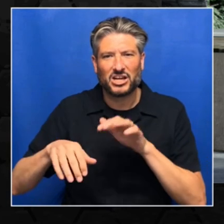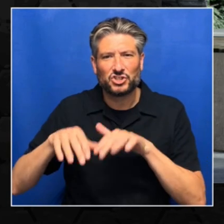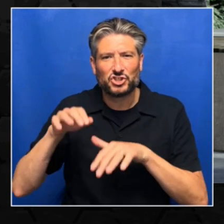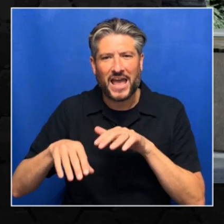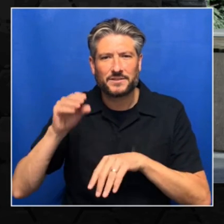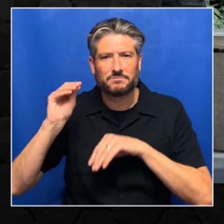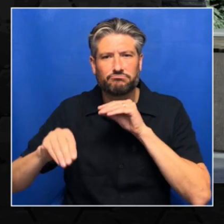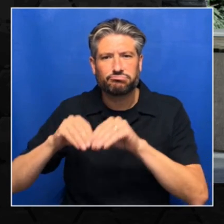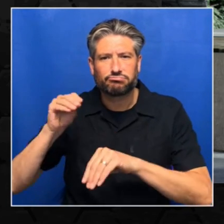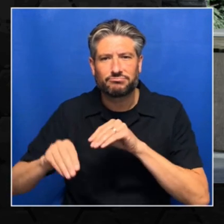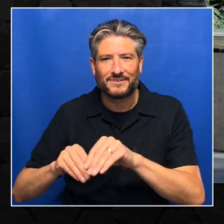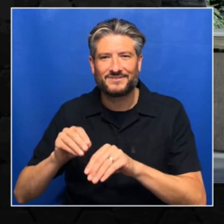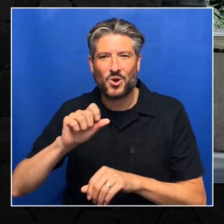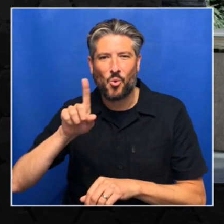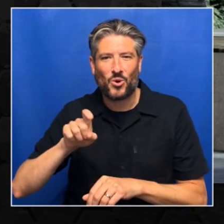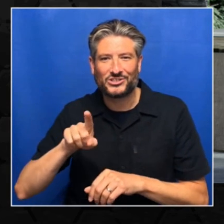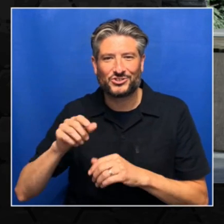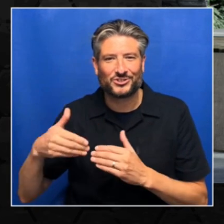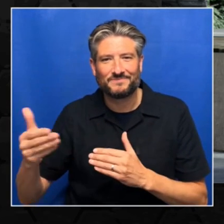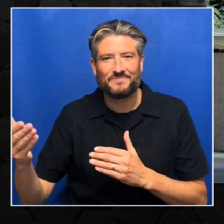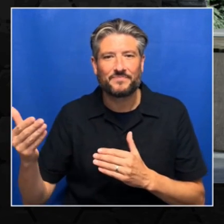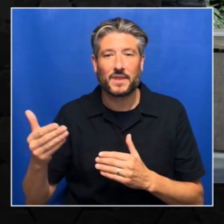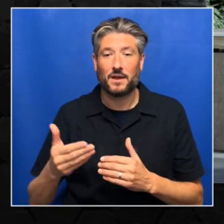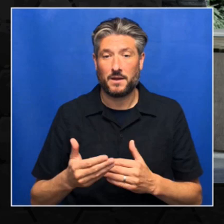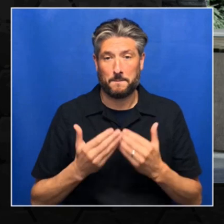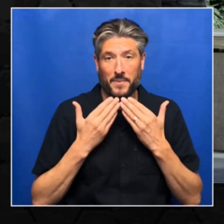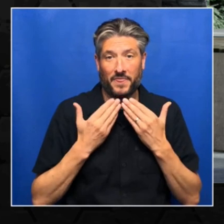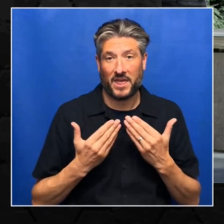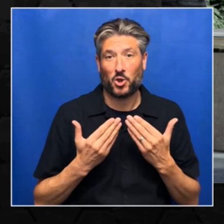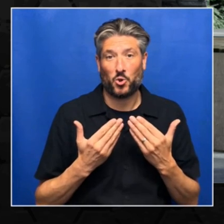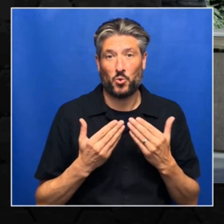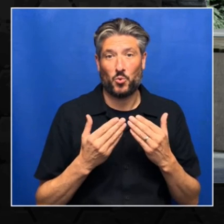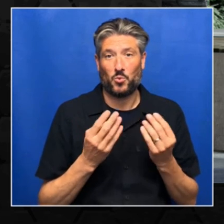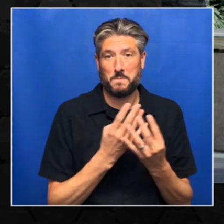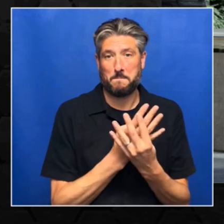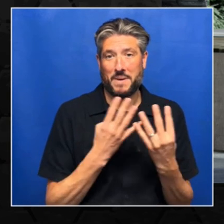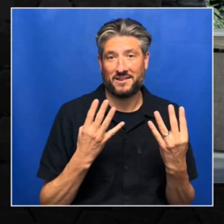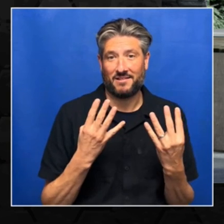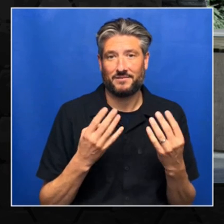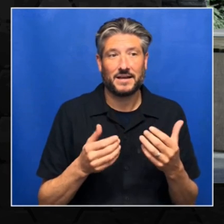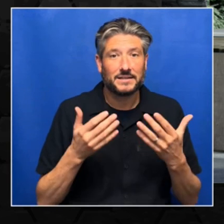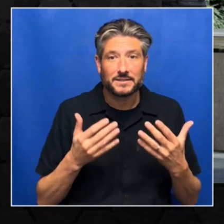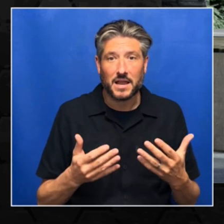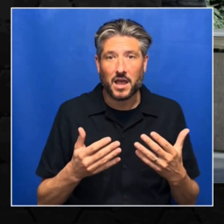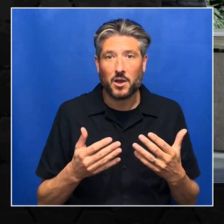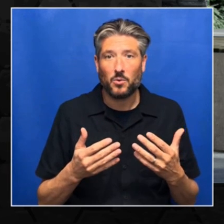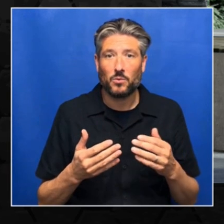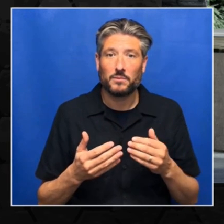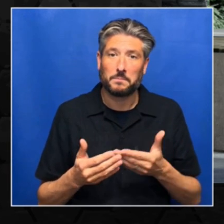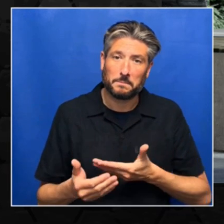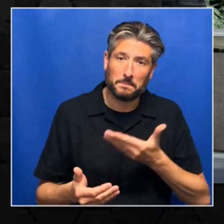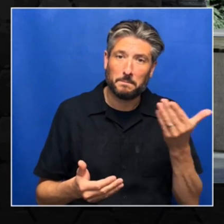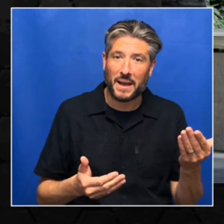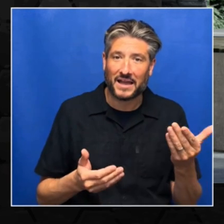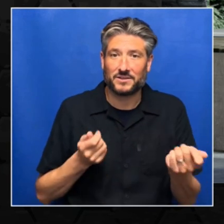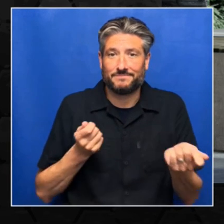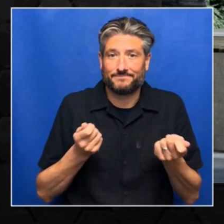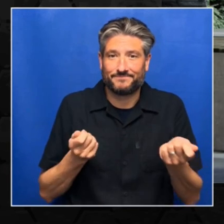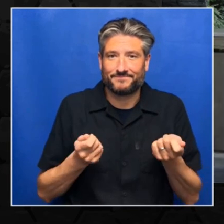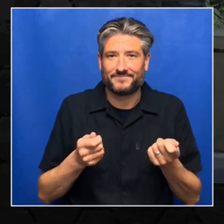in this, and let's see next talk in the conference. I will pass it back to Simon or